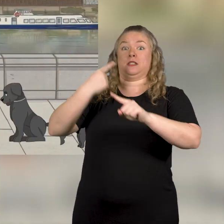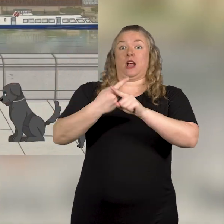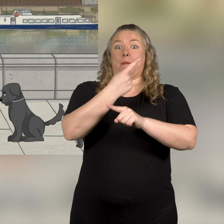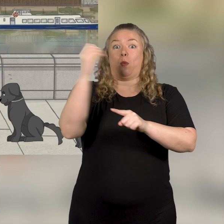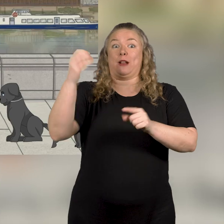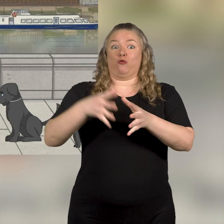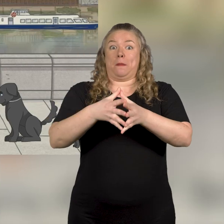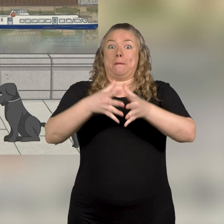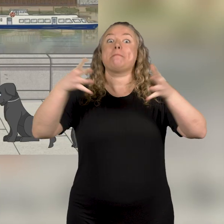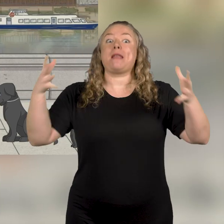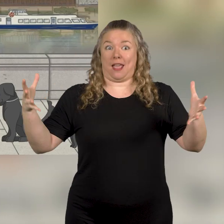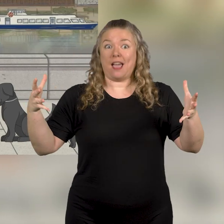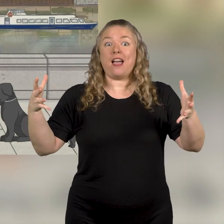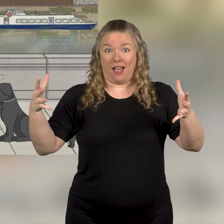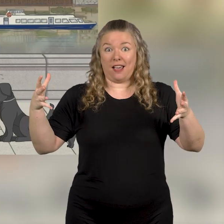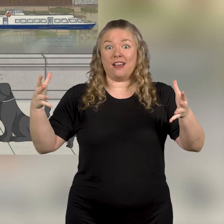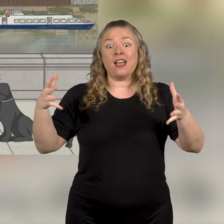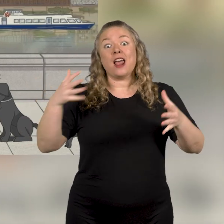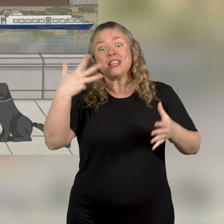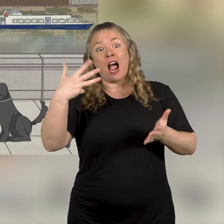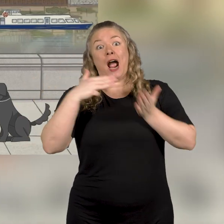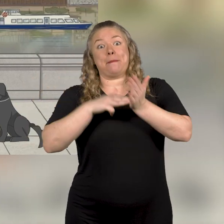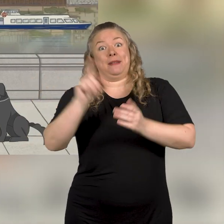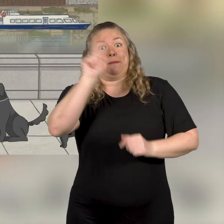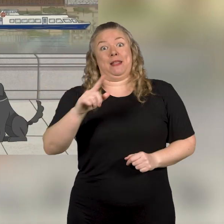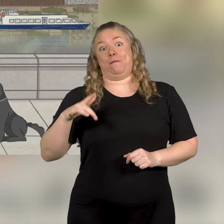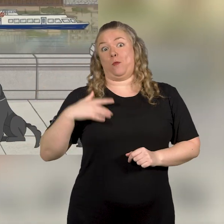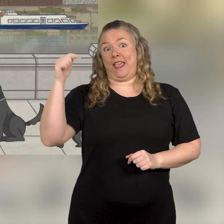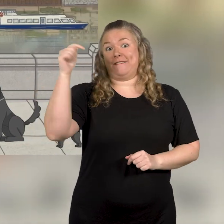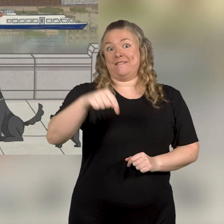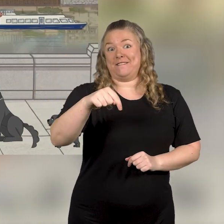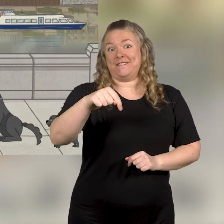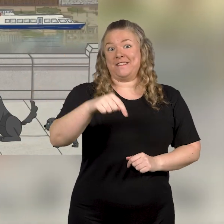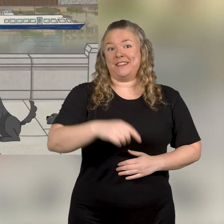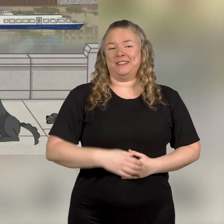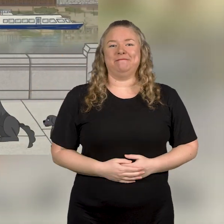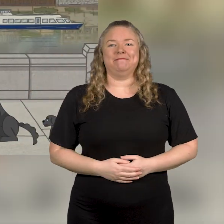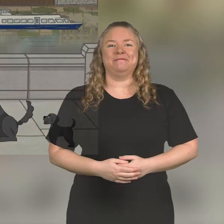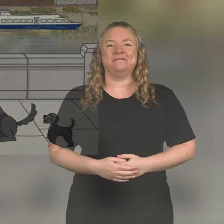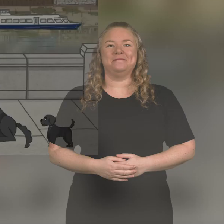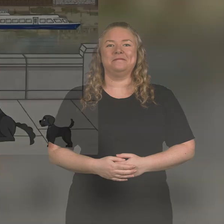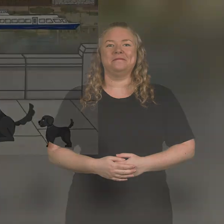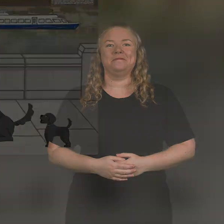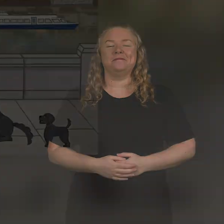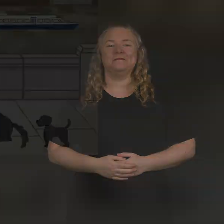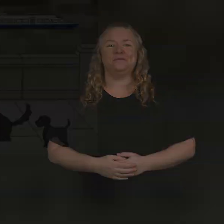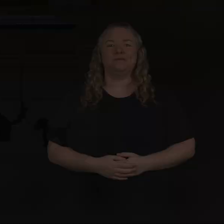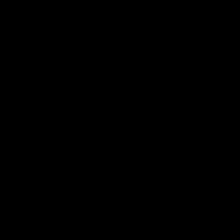100 times bigger than it was before the fire, and 9 million people live there.